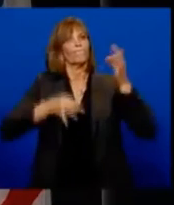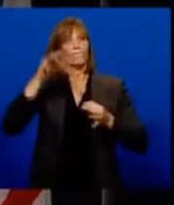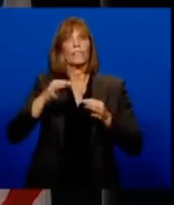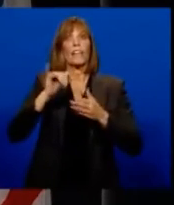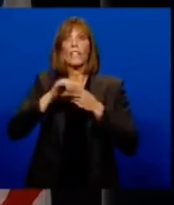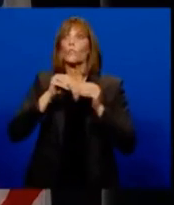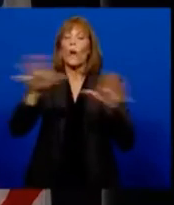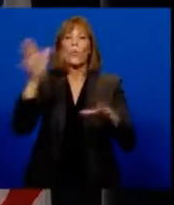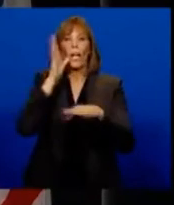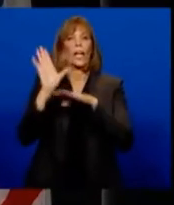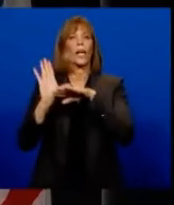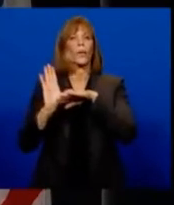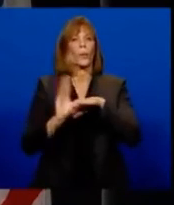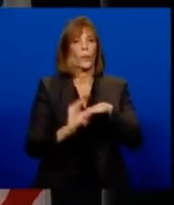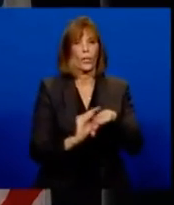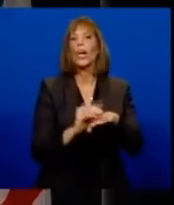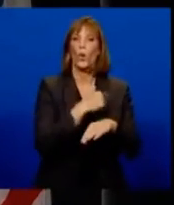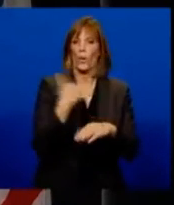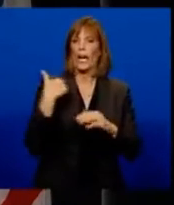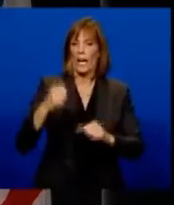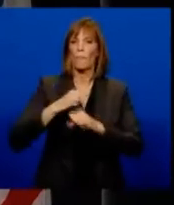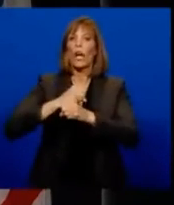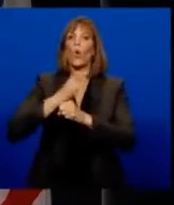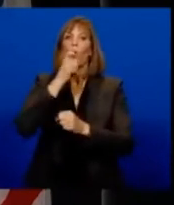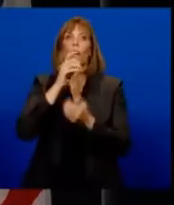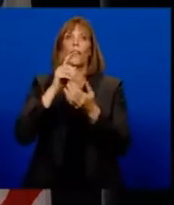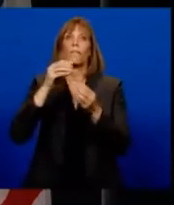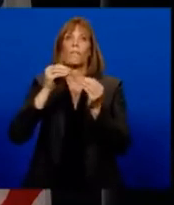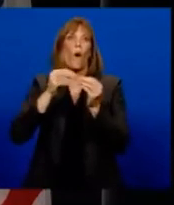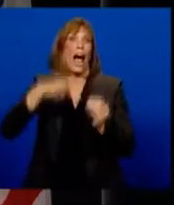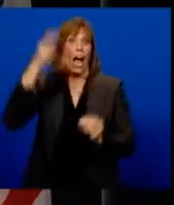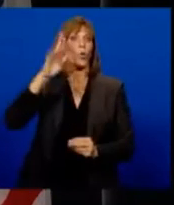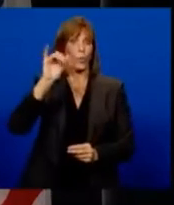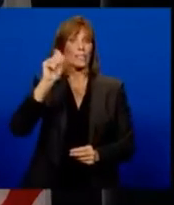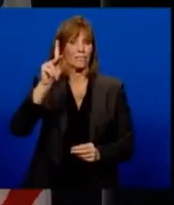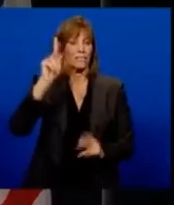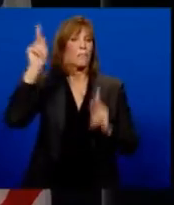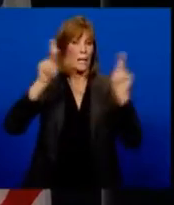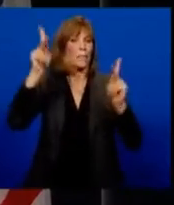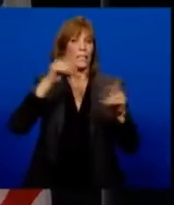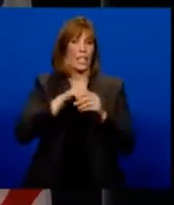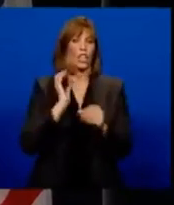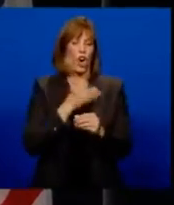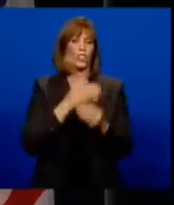spread decrease, and we'll be able to protect our most vulnerable Iowans as we move forward into the fall. Governor, are there